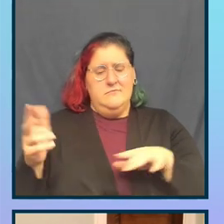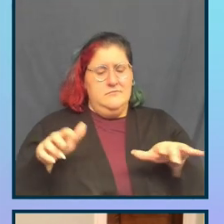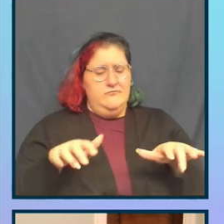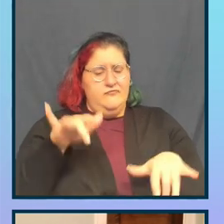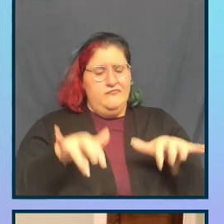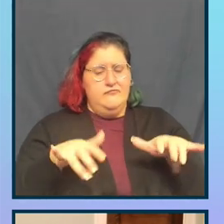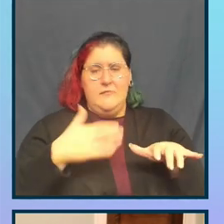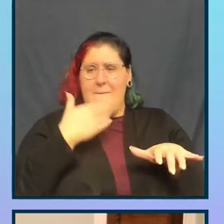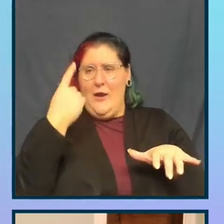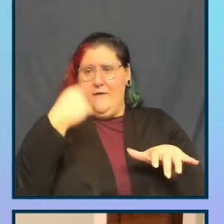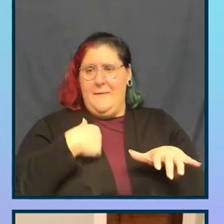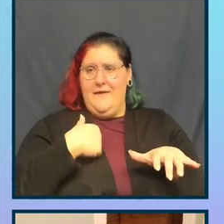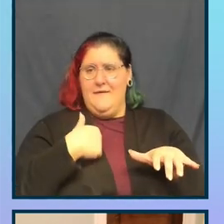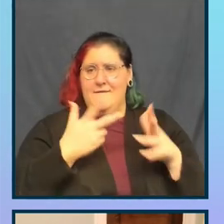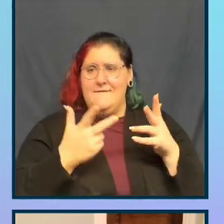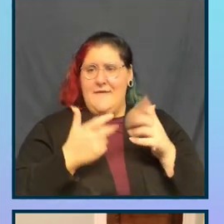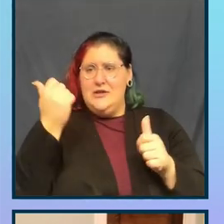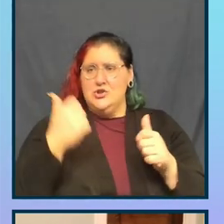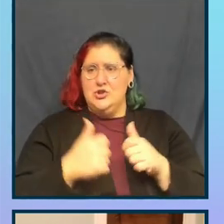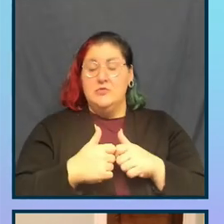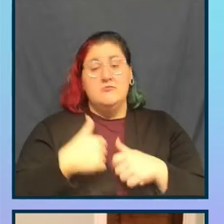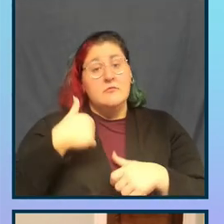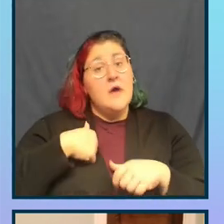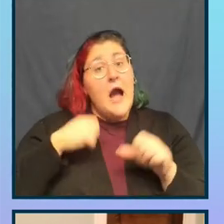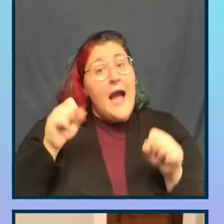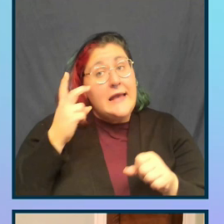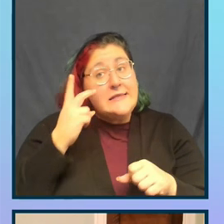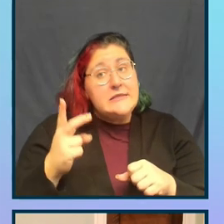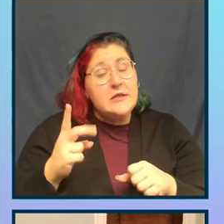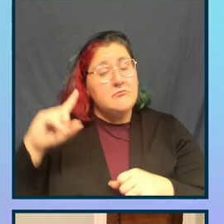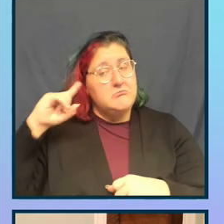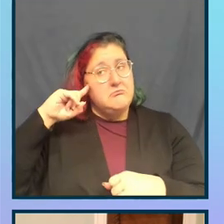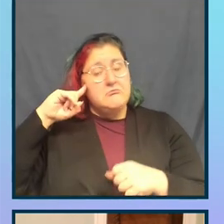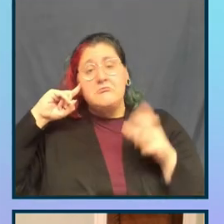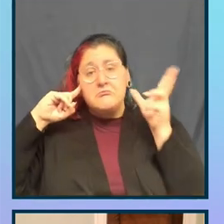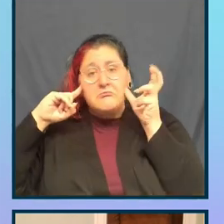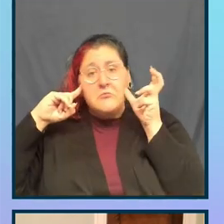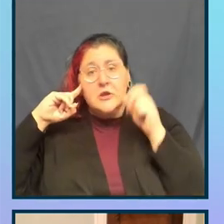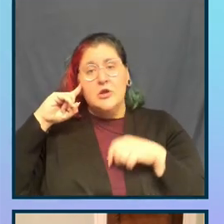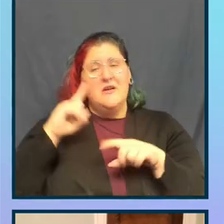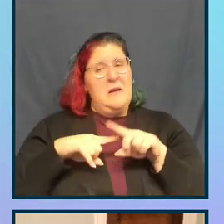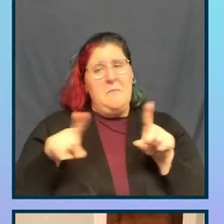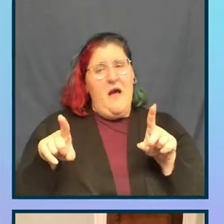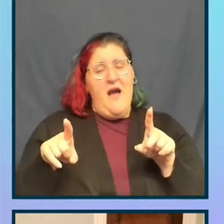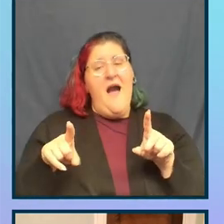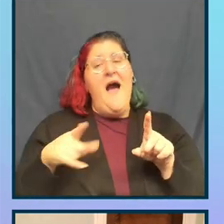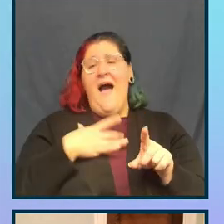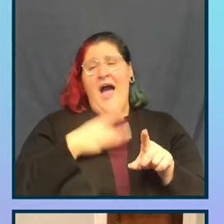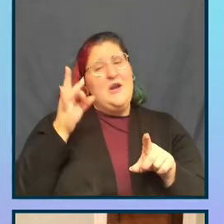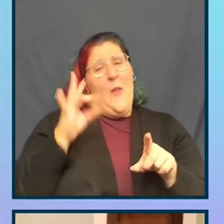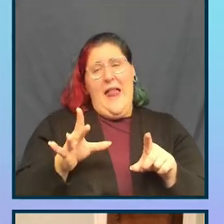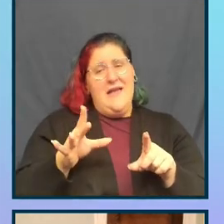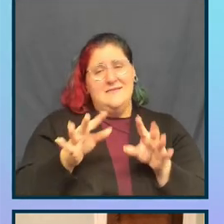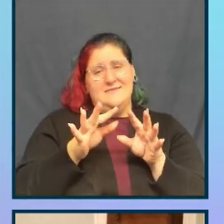faster. I'm sighted and I can hear relatively well, but I don't like to watch videos without captions because